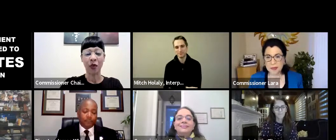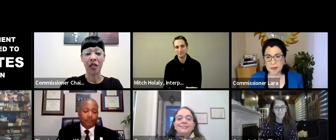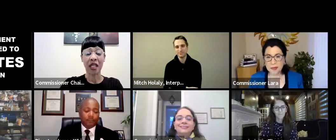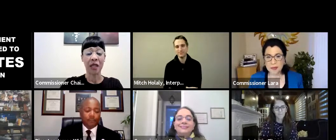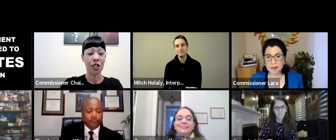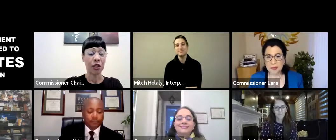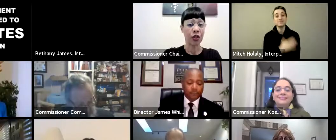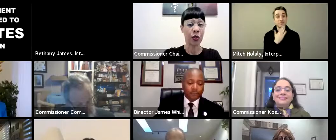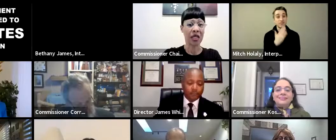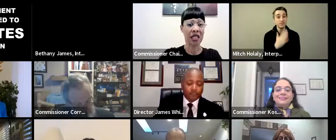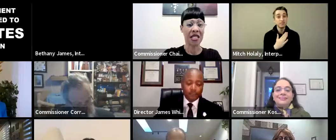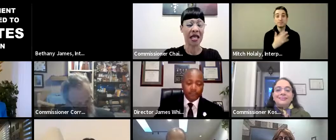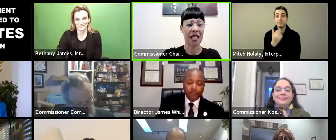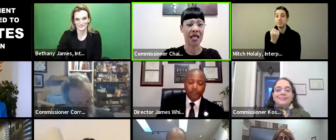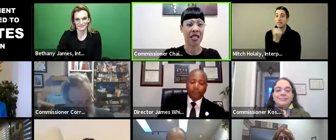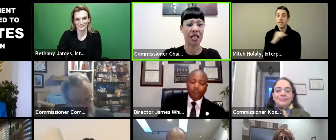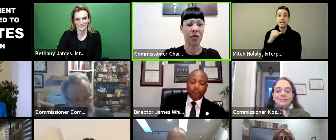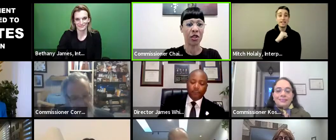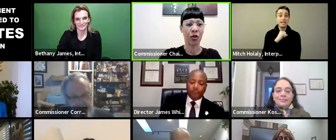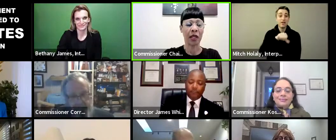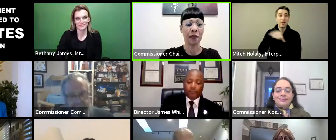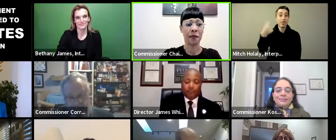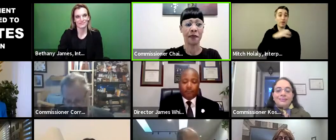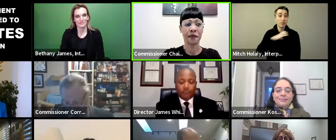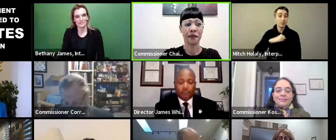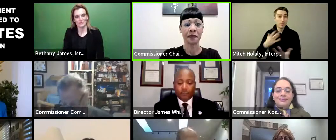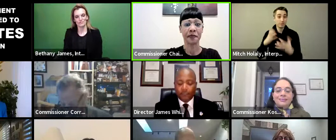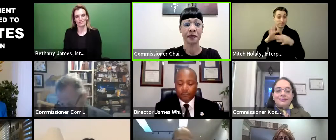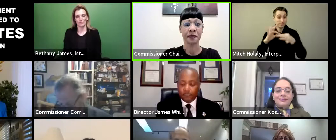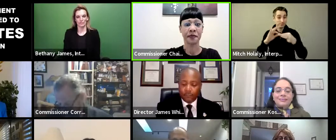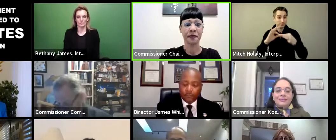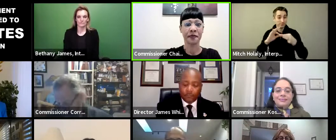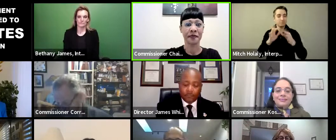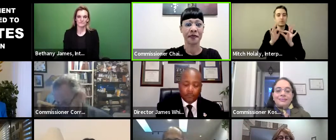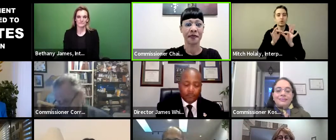Thank you. Were there any commissioners who wanted to say anything to Commissioner Grimm?